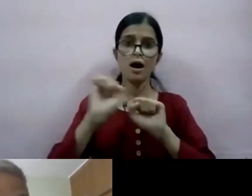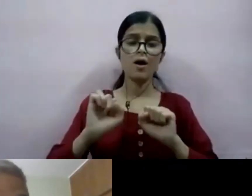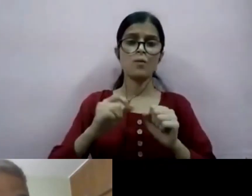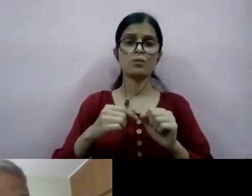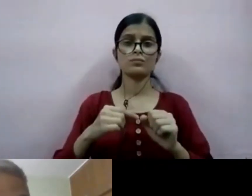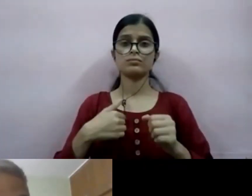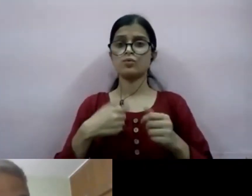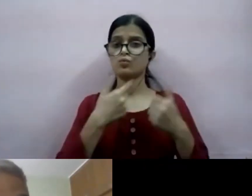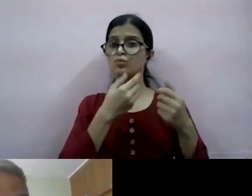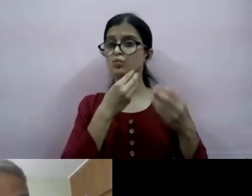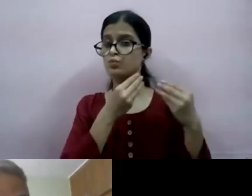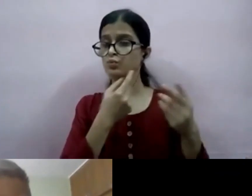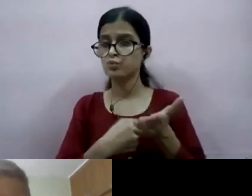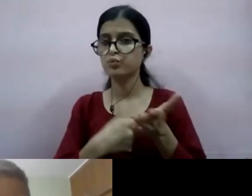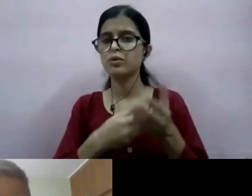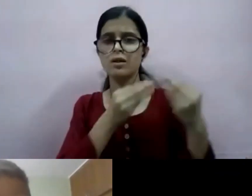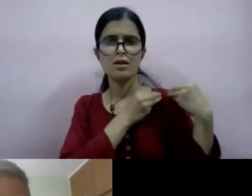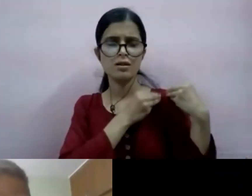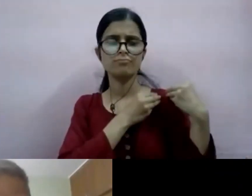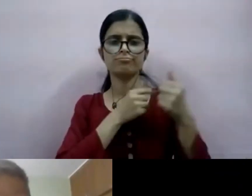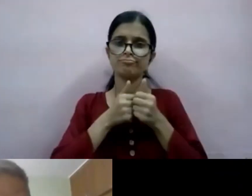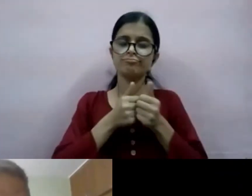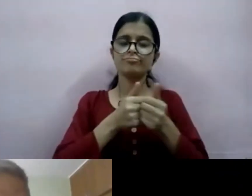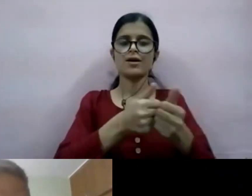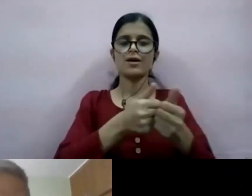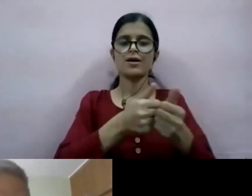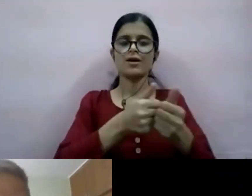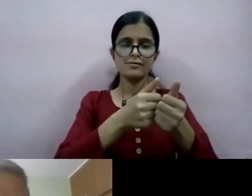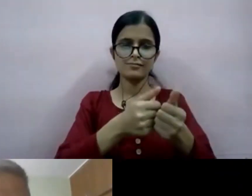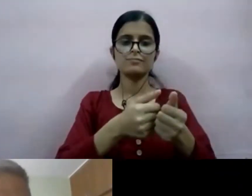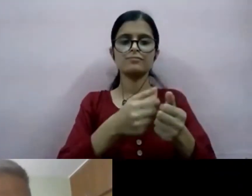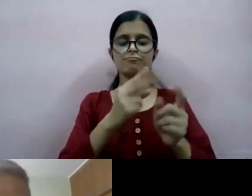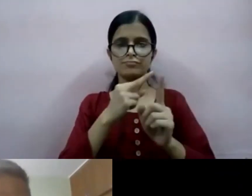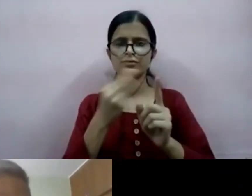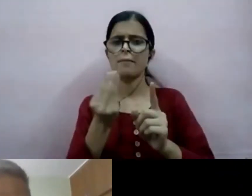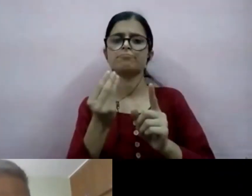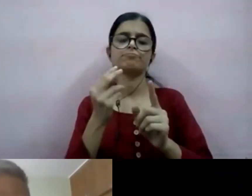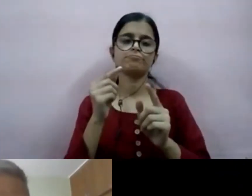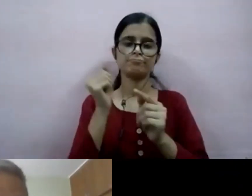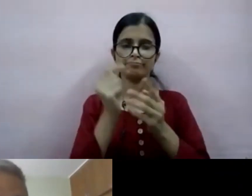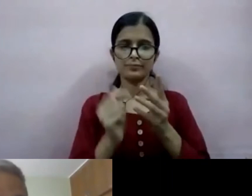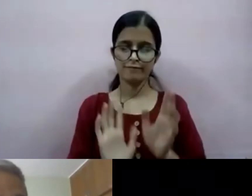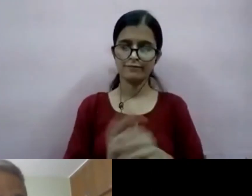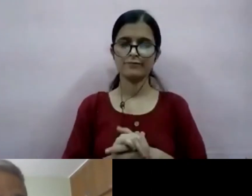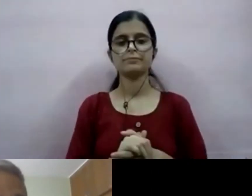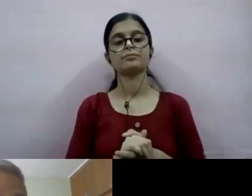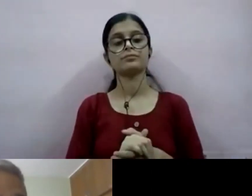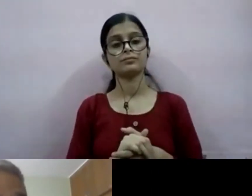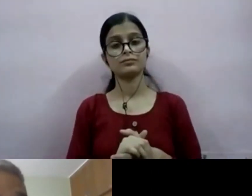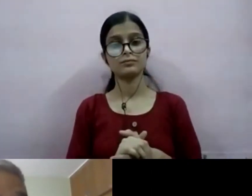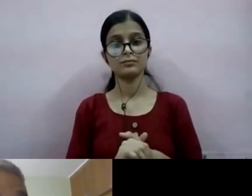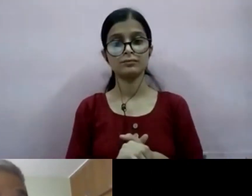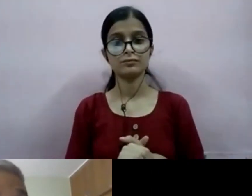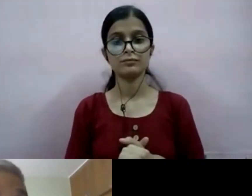from particular perspectives. You outlined that